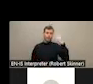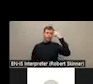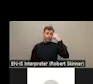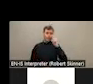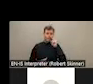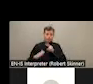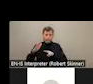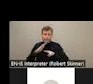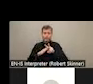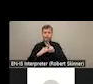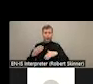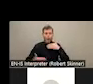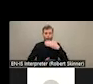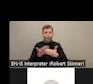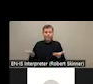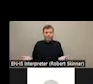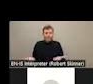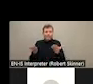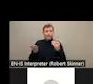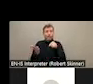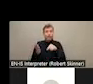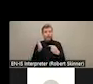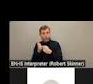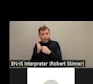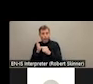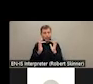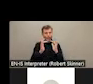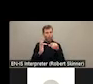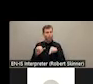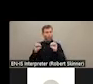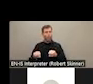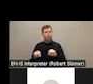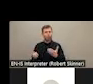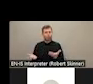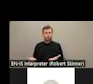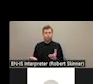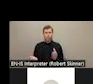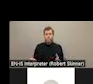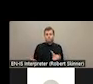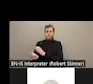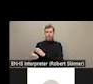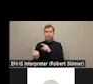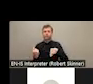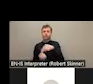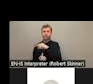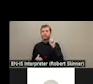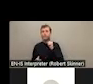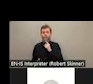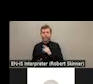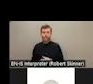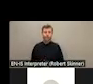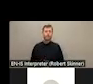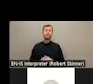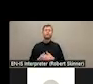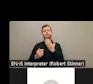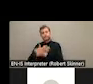we move fast. Public institutions and the private sector have their responsibilities and the role they play on